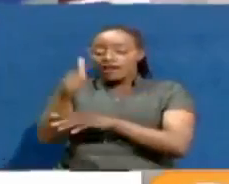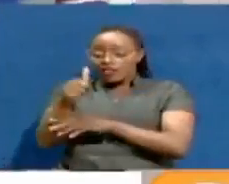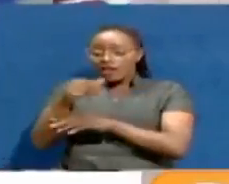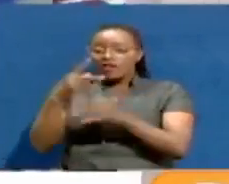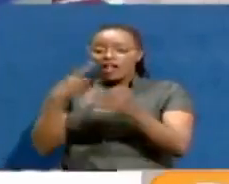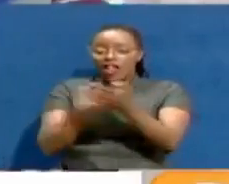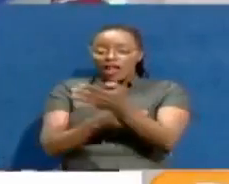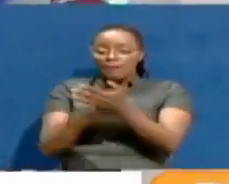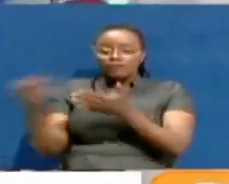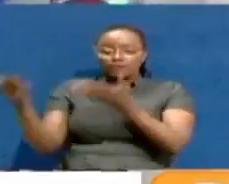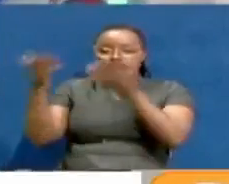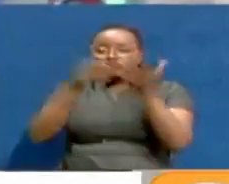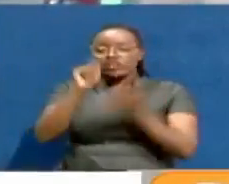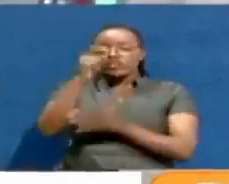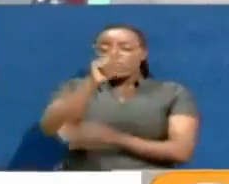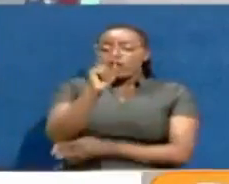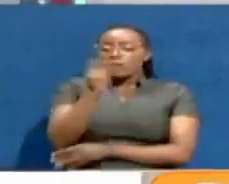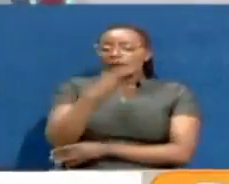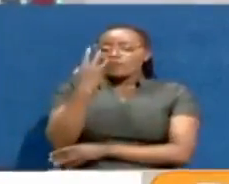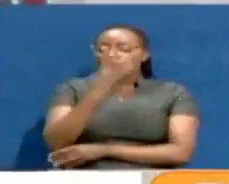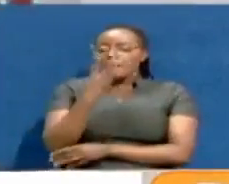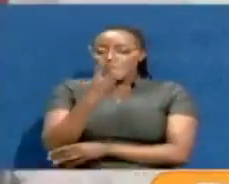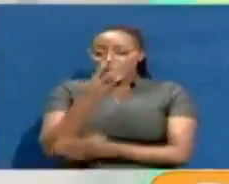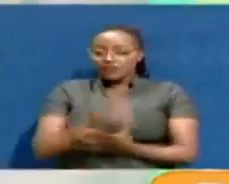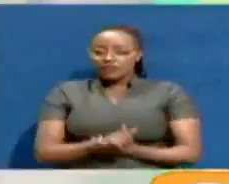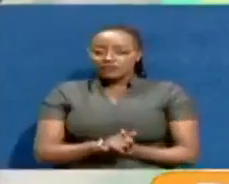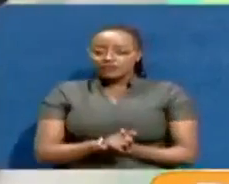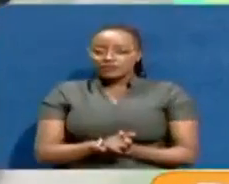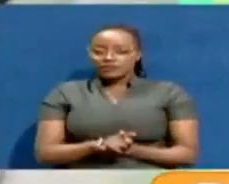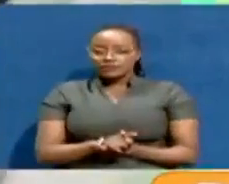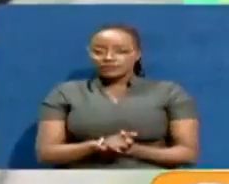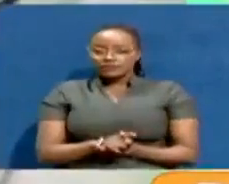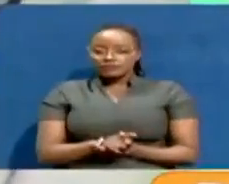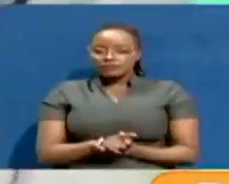of vaccine arrives in the country in April. Raquel Muigai, Citizen TV.